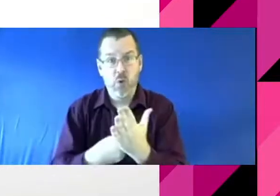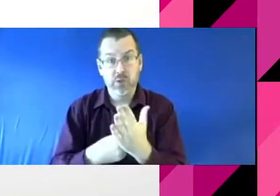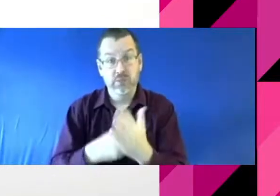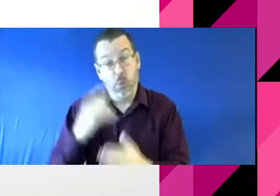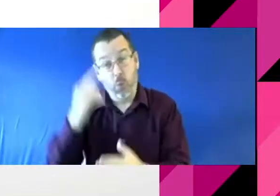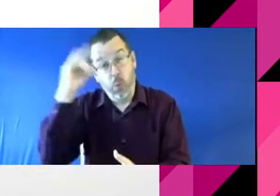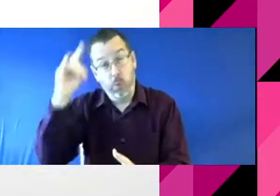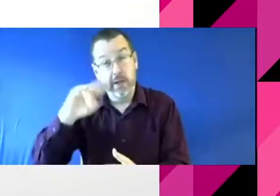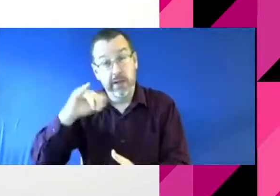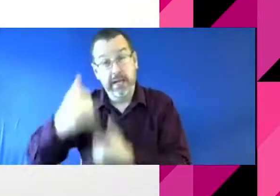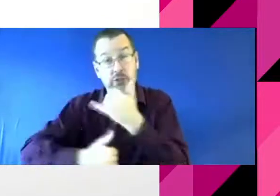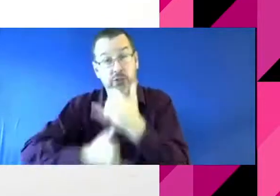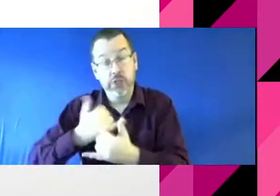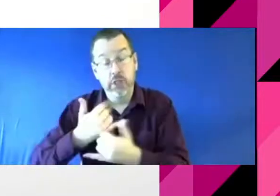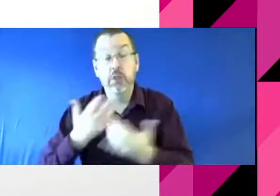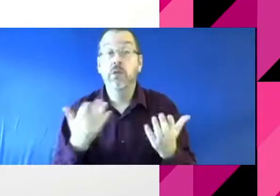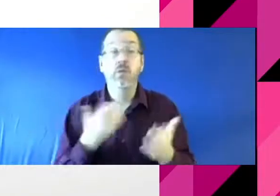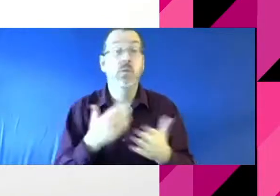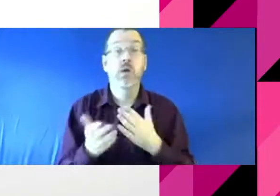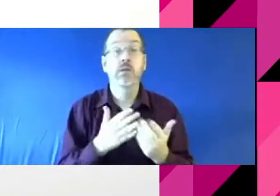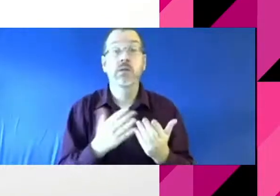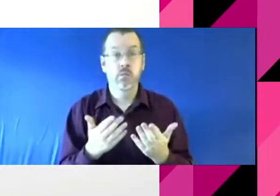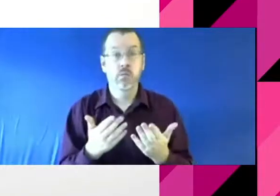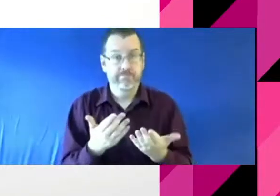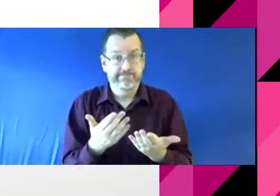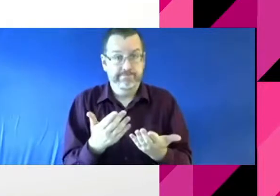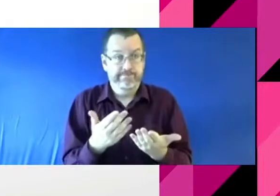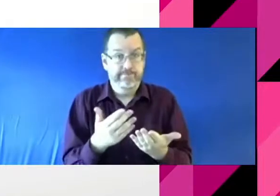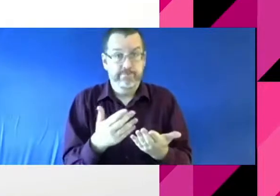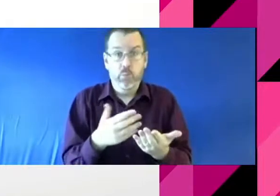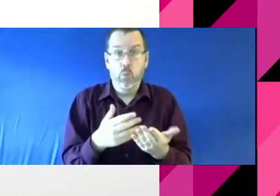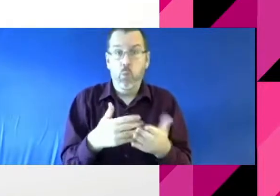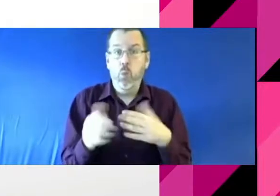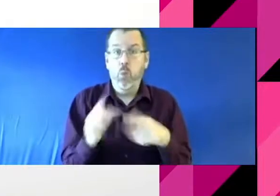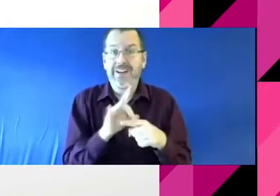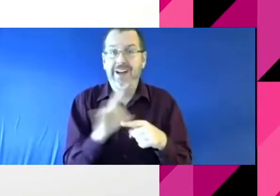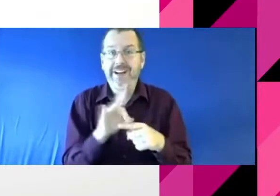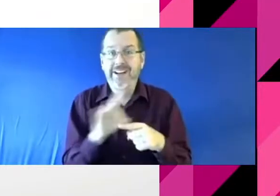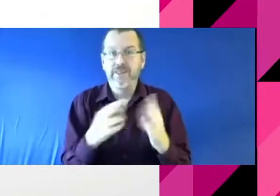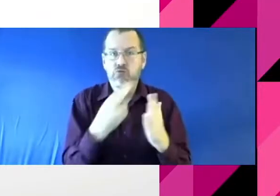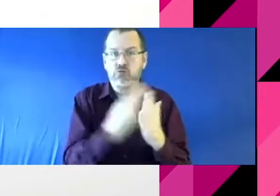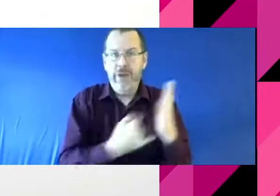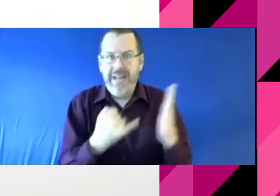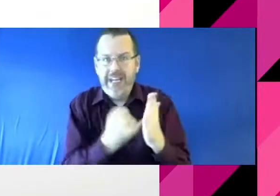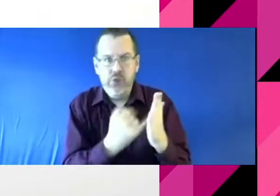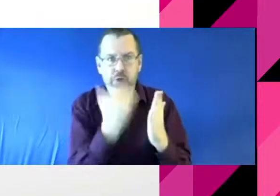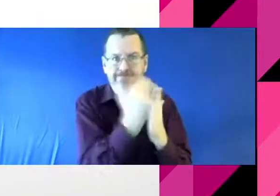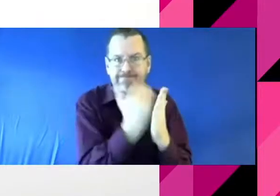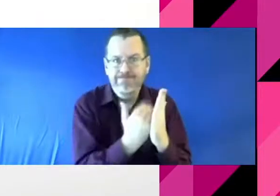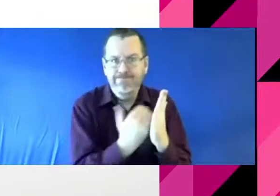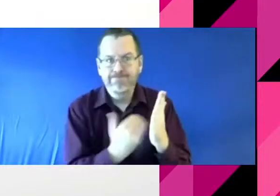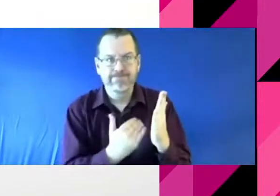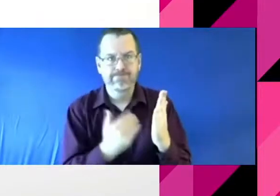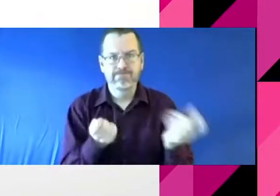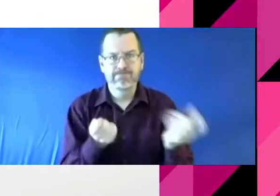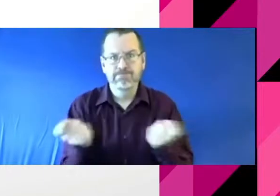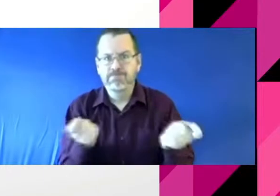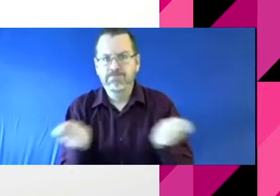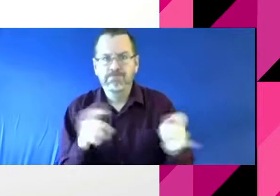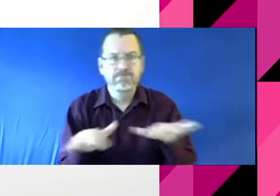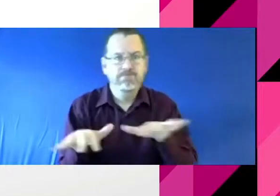be what kind of regulatory framework we need in order to capture all of the